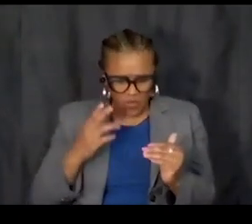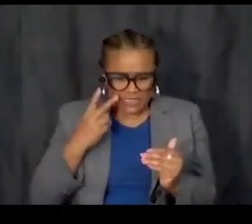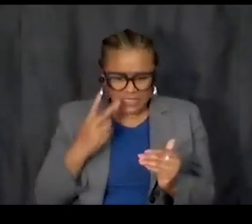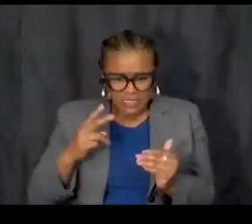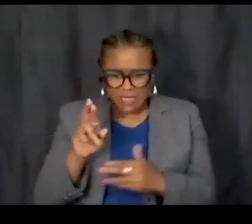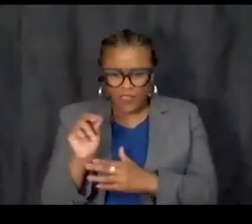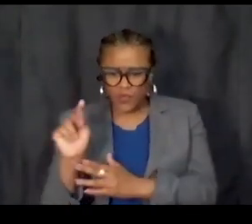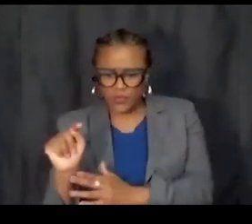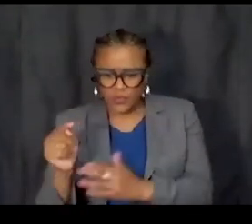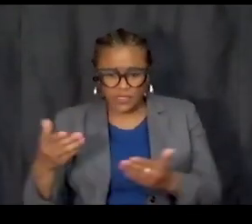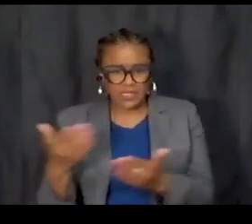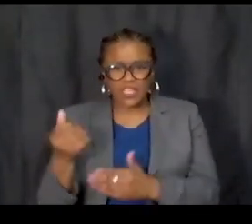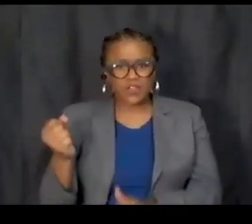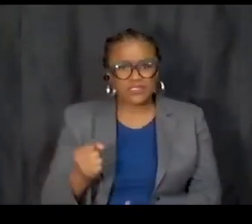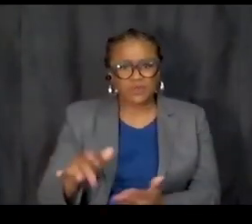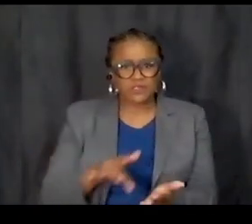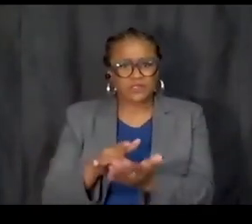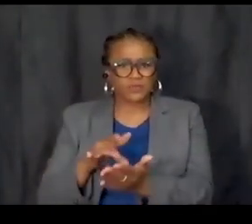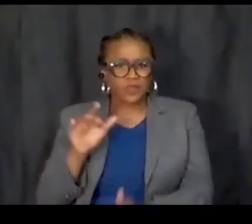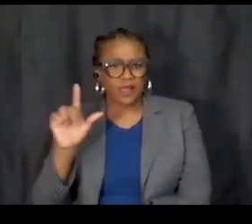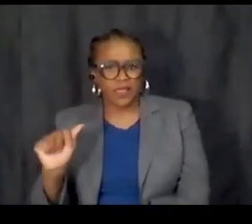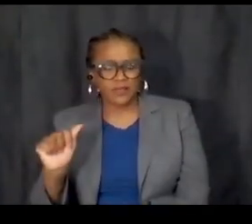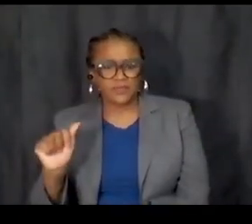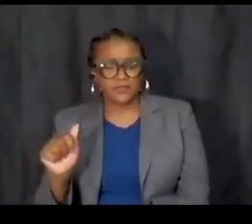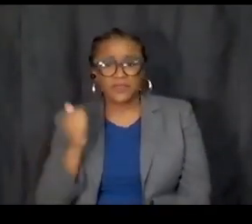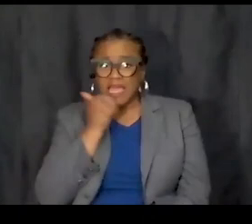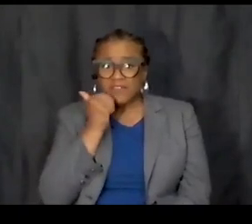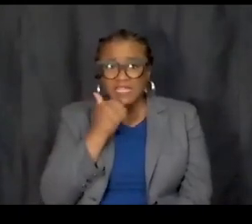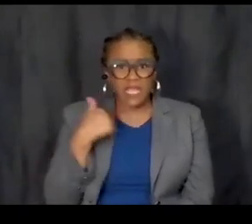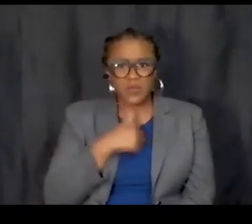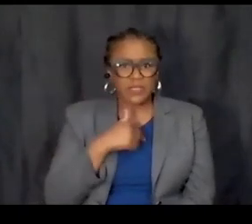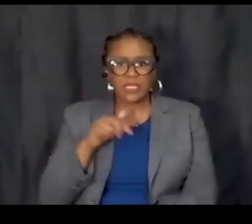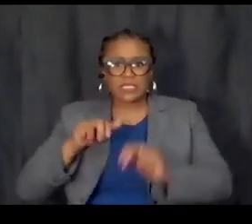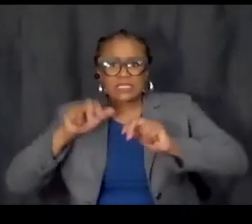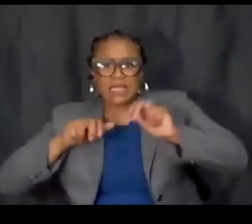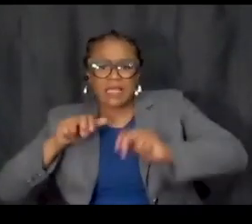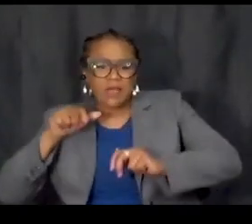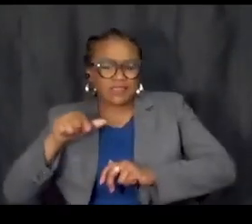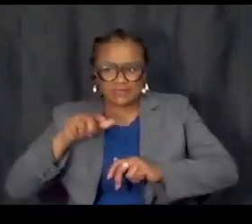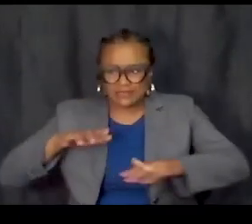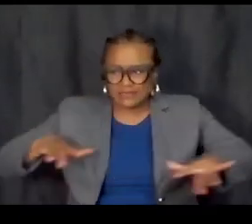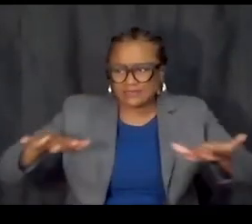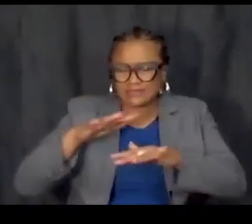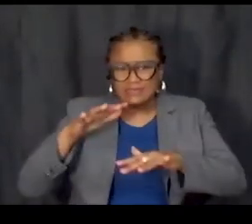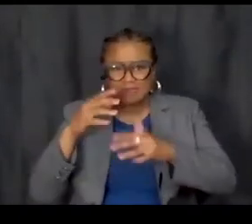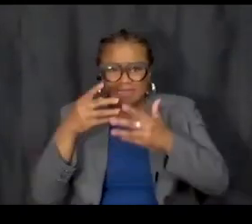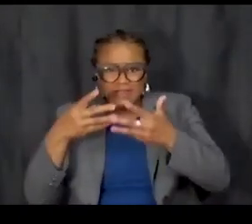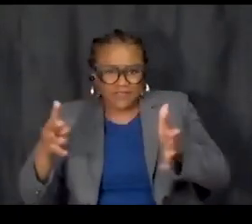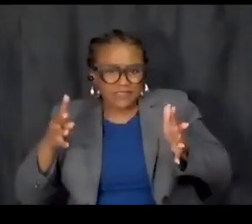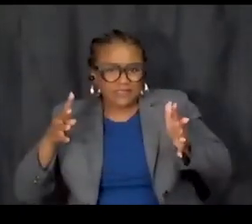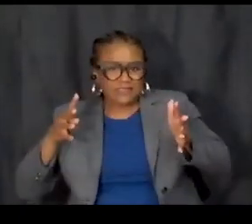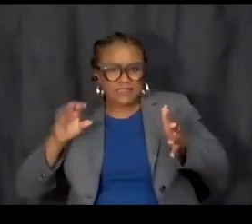here in South Central LA. Every day we scale this barrier reef of chained links and lap the daisies